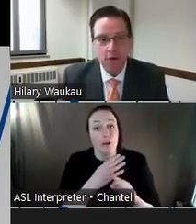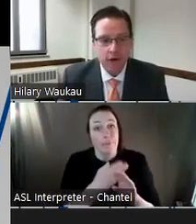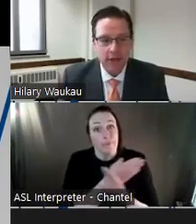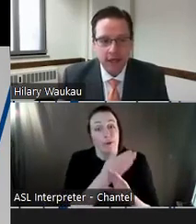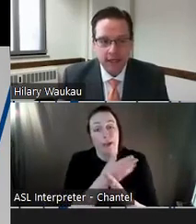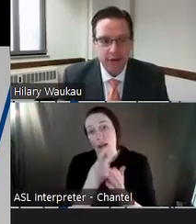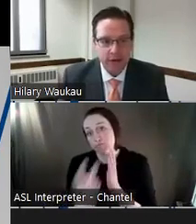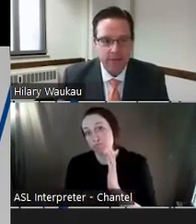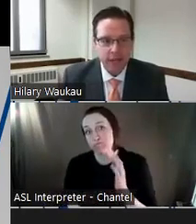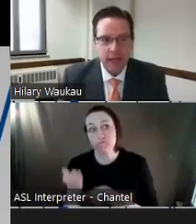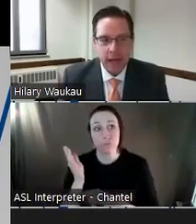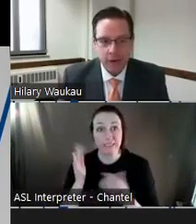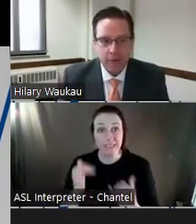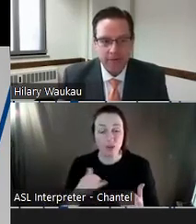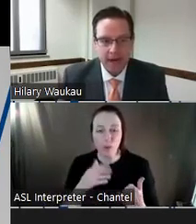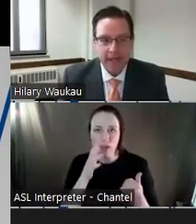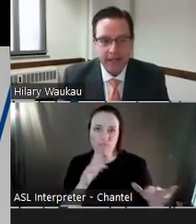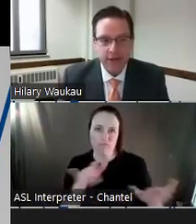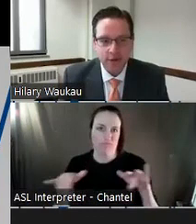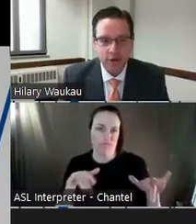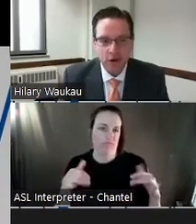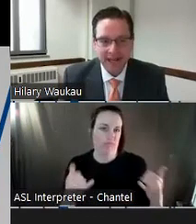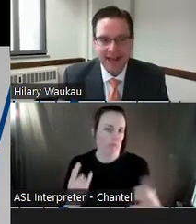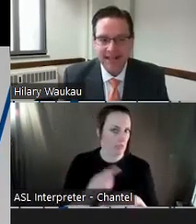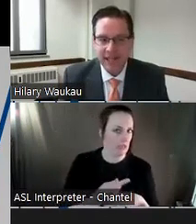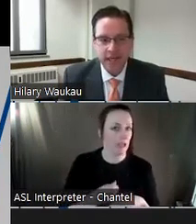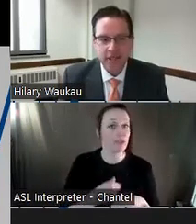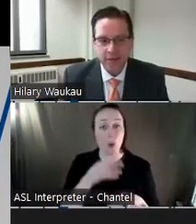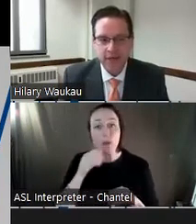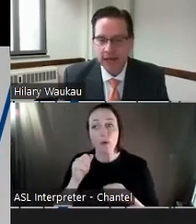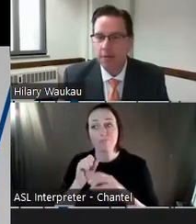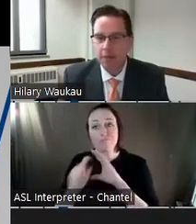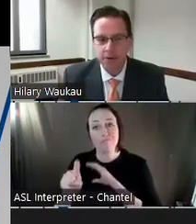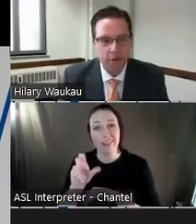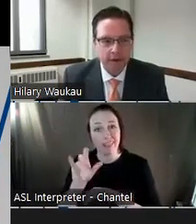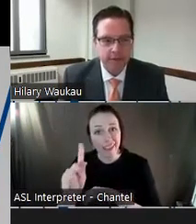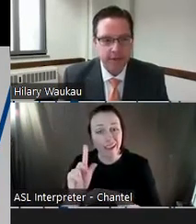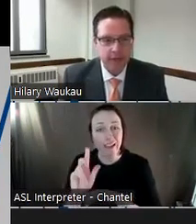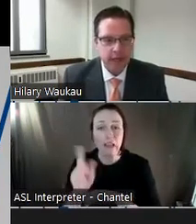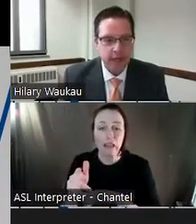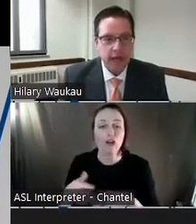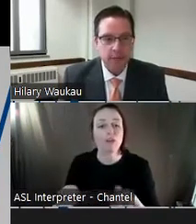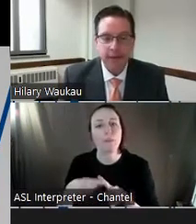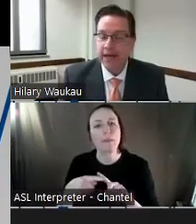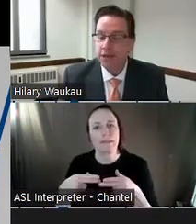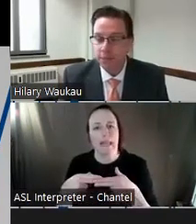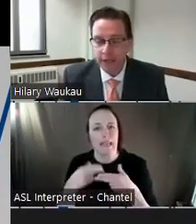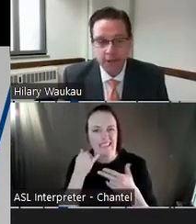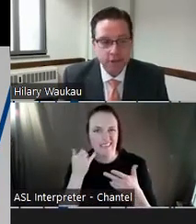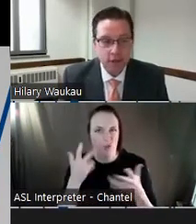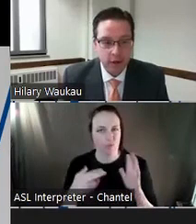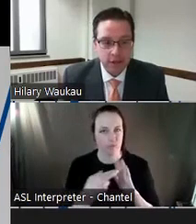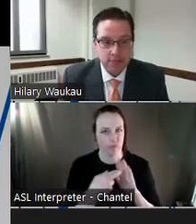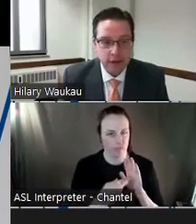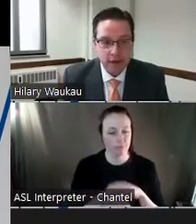are recording today's briefing, and we will be providing a link to the recording and slides from today with those who are registered. We ask you to please